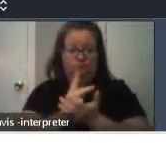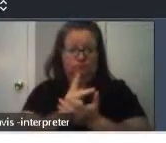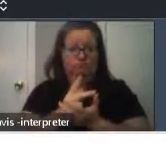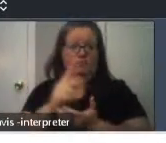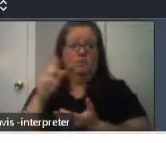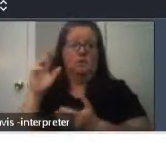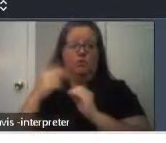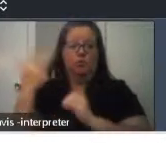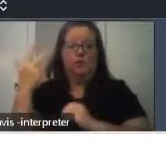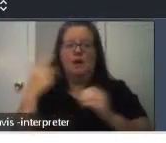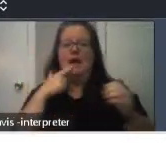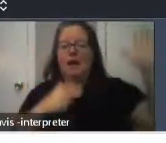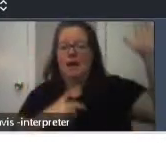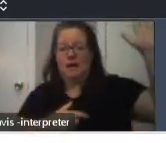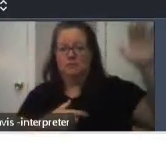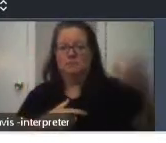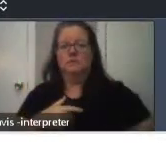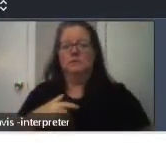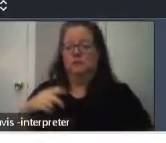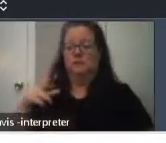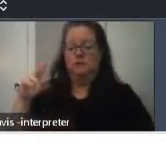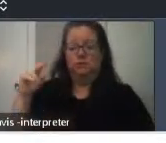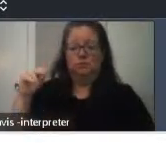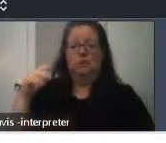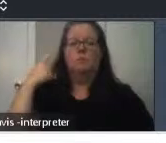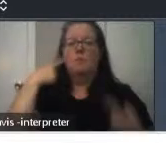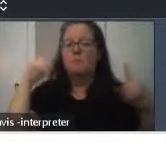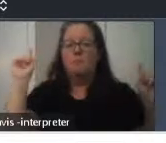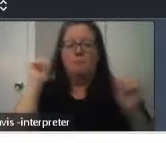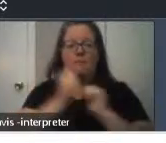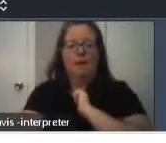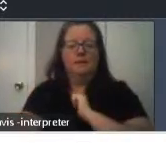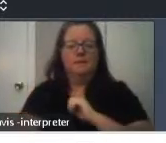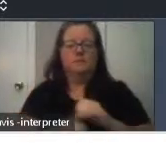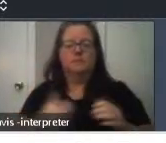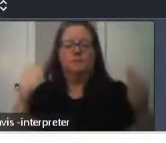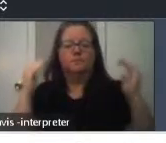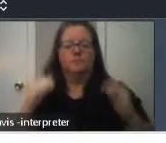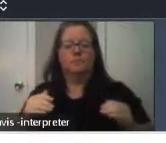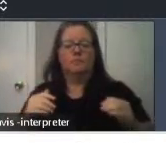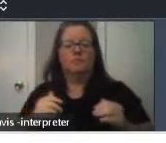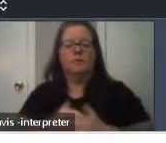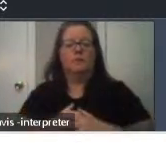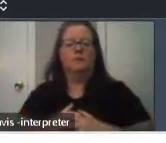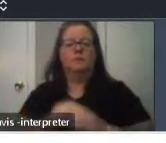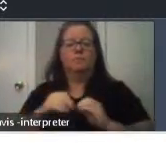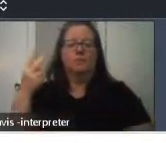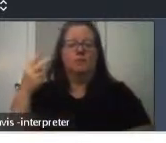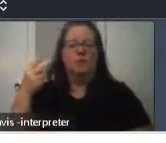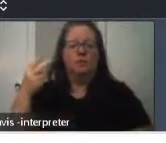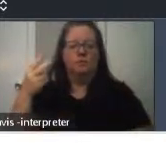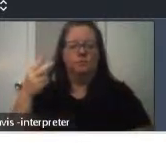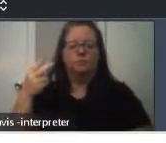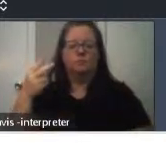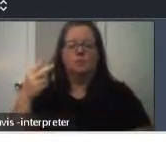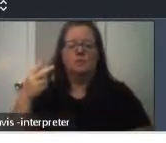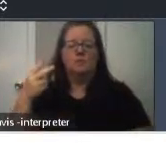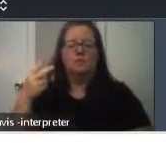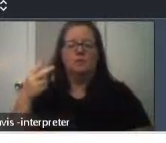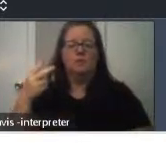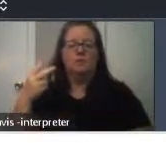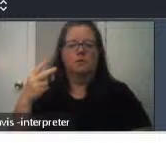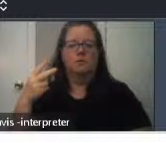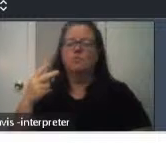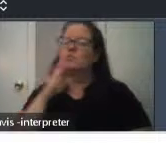aye. Aye. I'm also an aye. That item passes. Colleagues, want to clear something up before we move on. Item 2 will not be downstairs